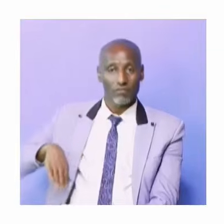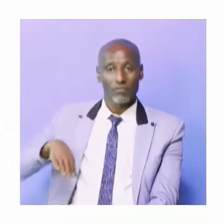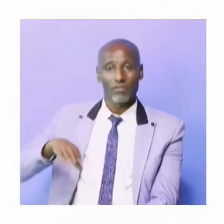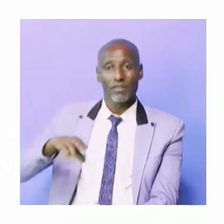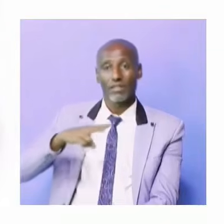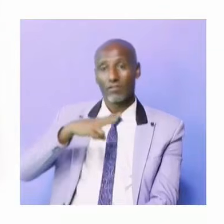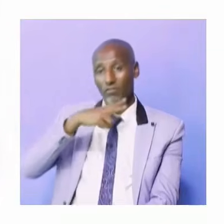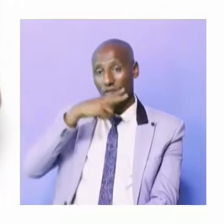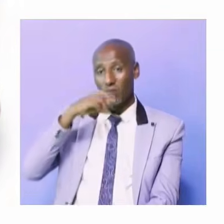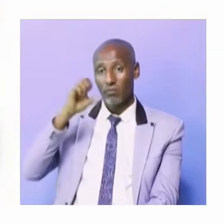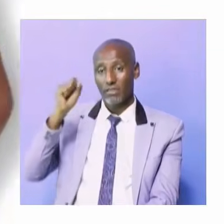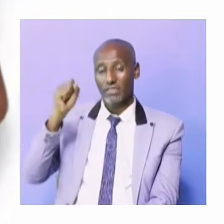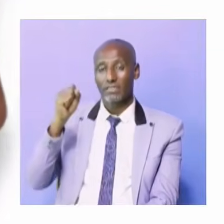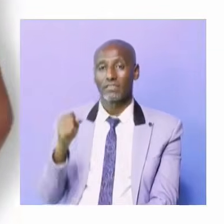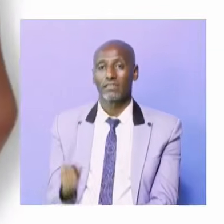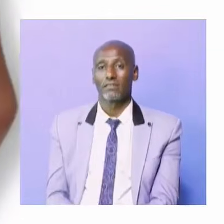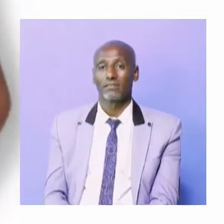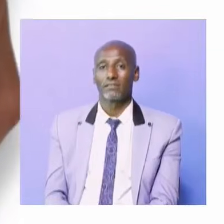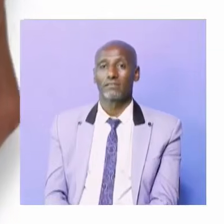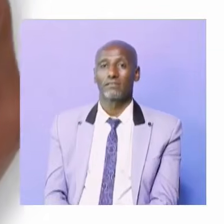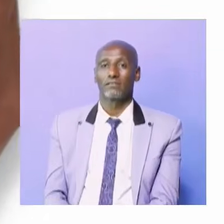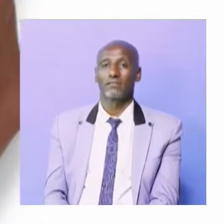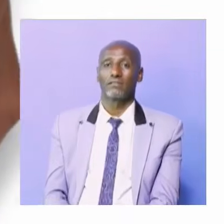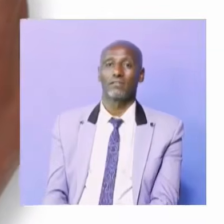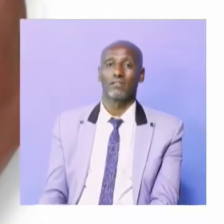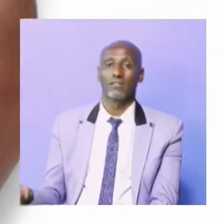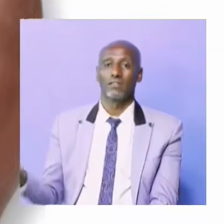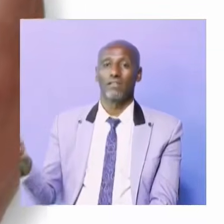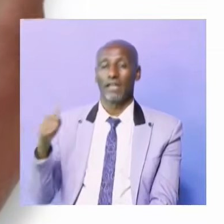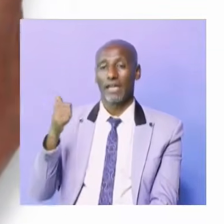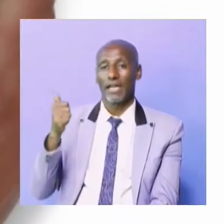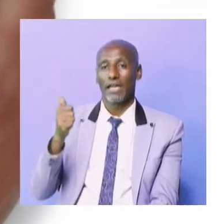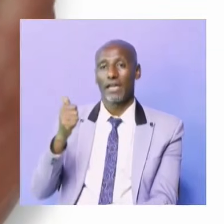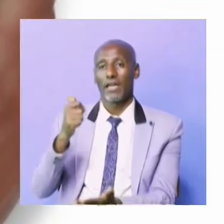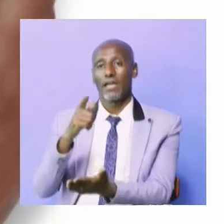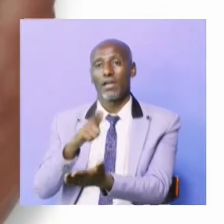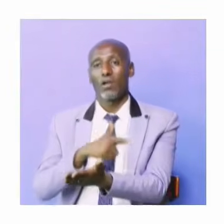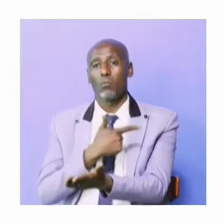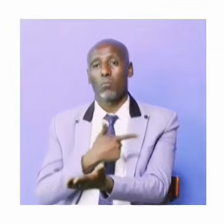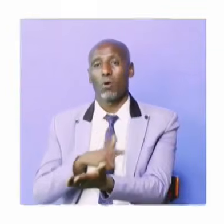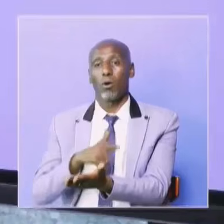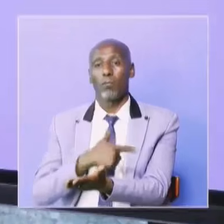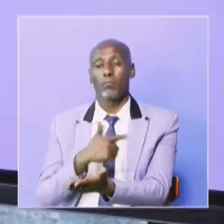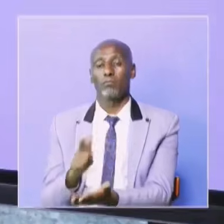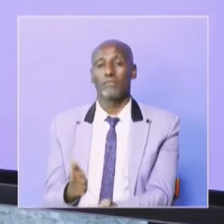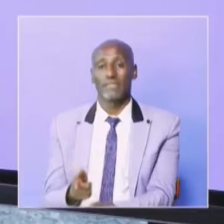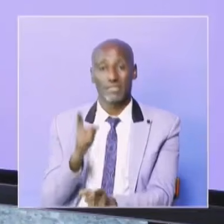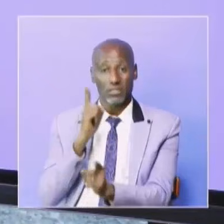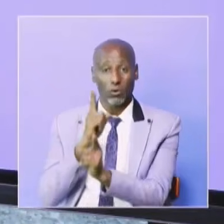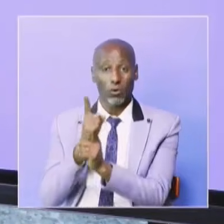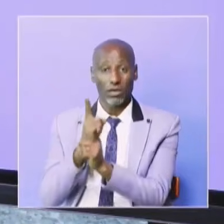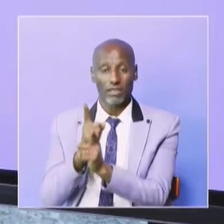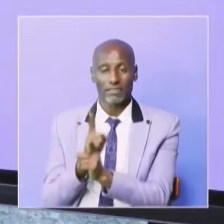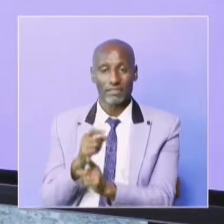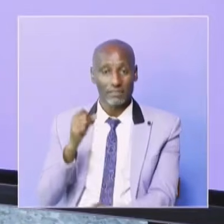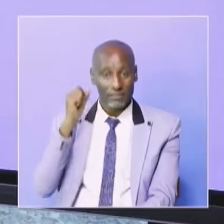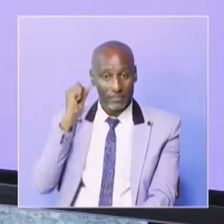right? Mark doesn't write a poem. This is the correct one.